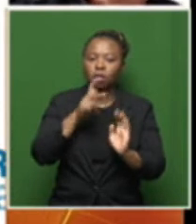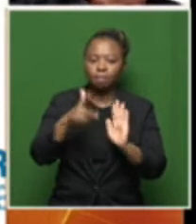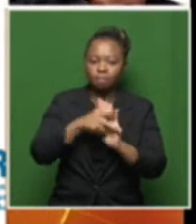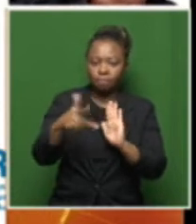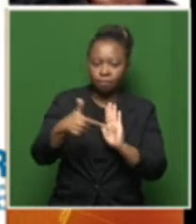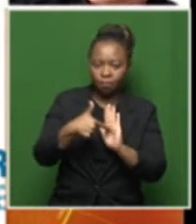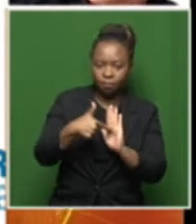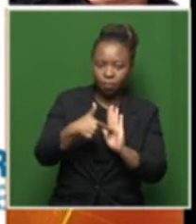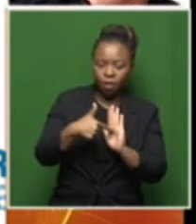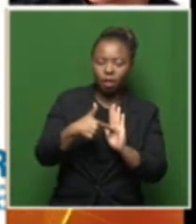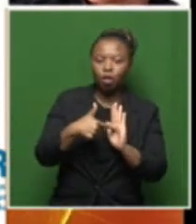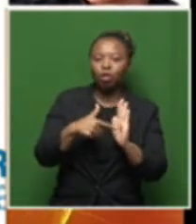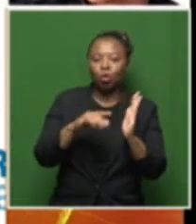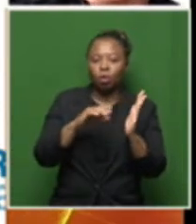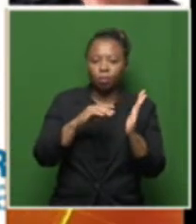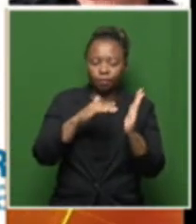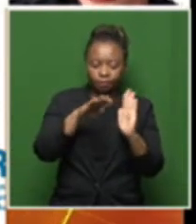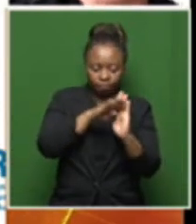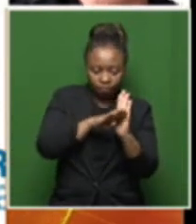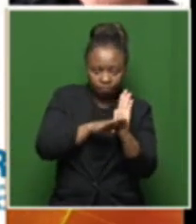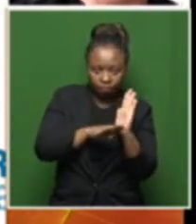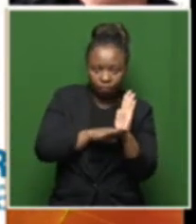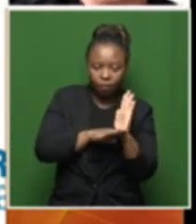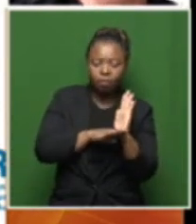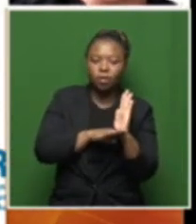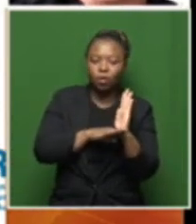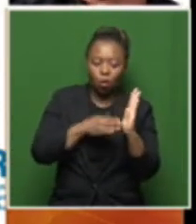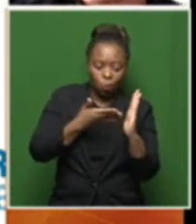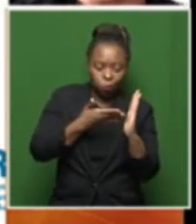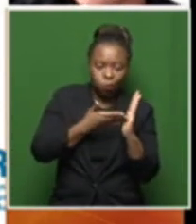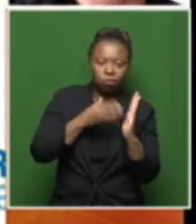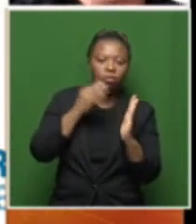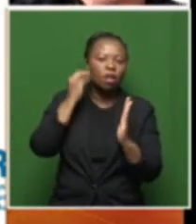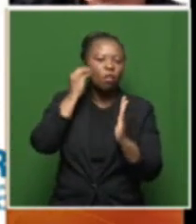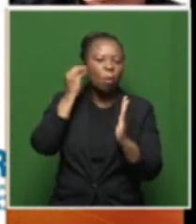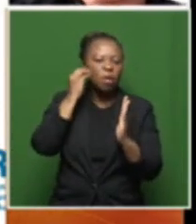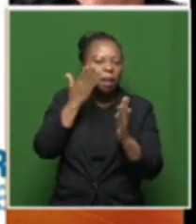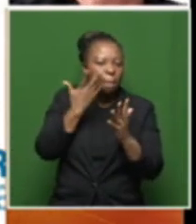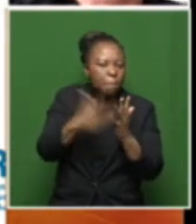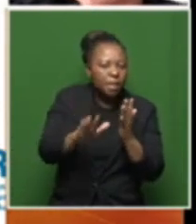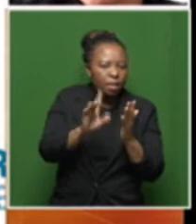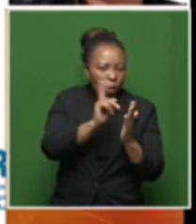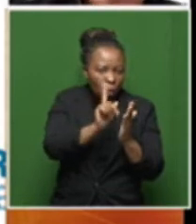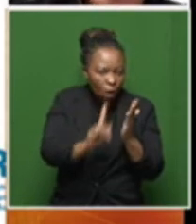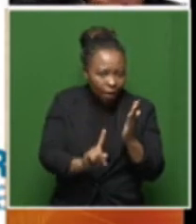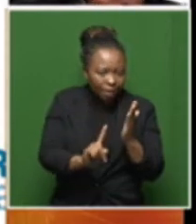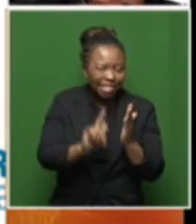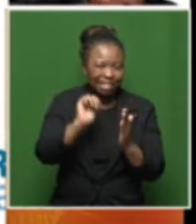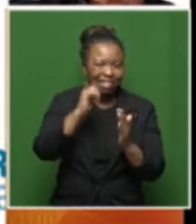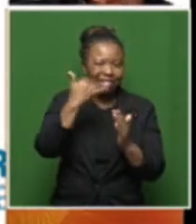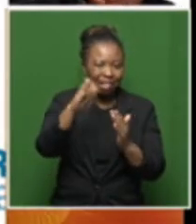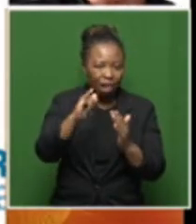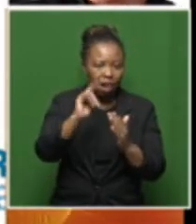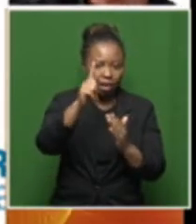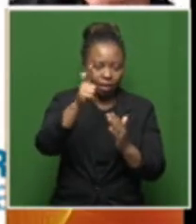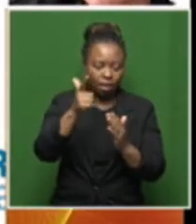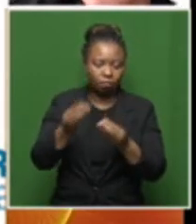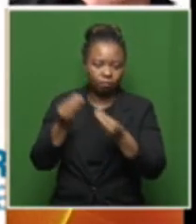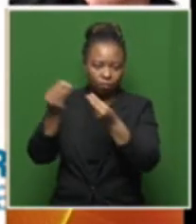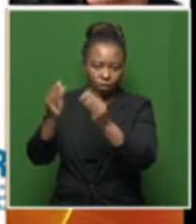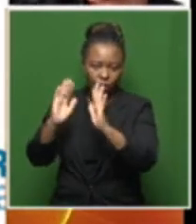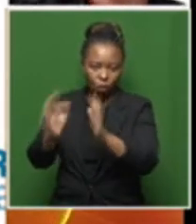conditions wherein we indicate the type of data that is still outstanding and must be provided. A conditional